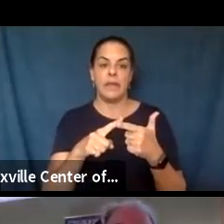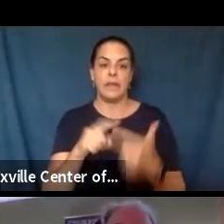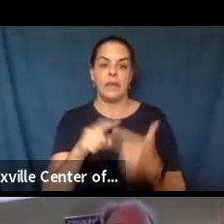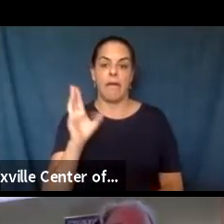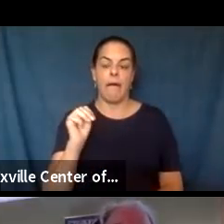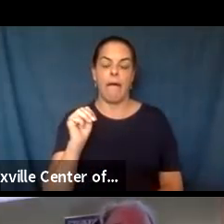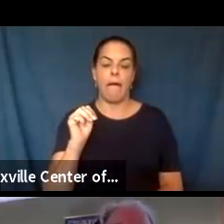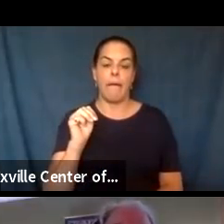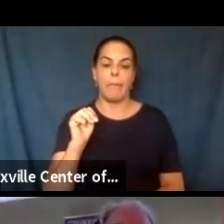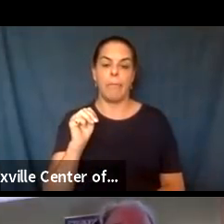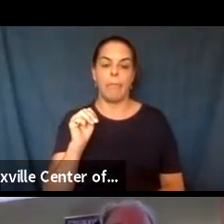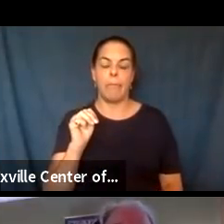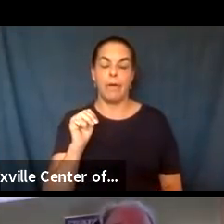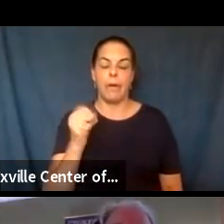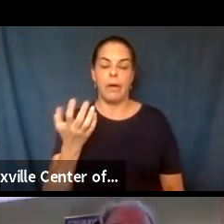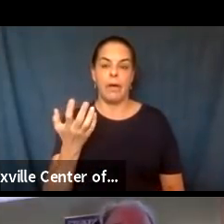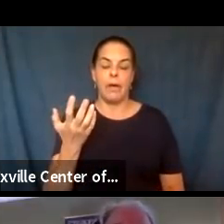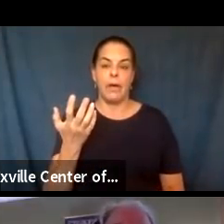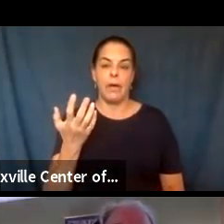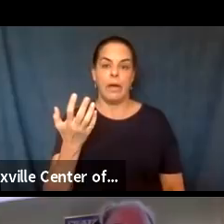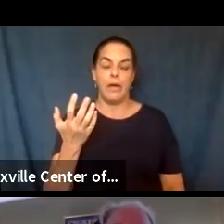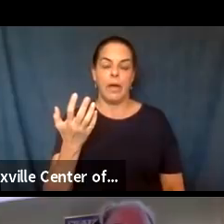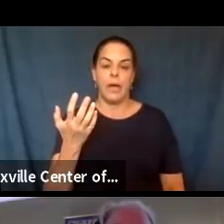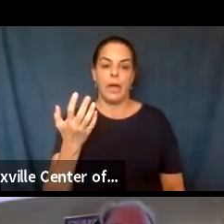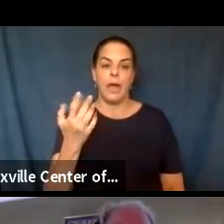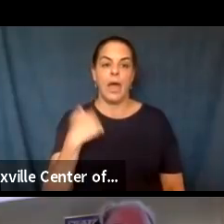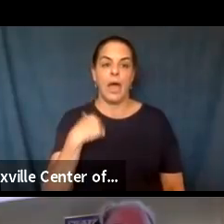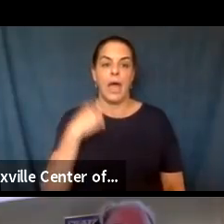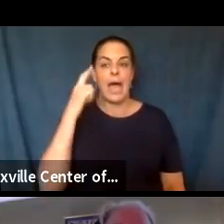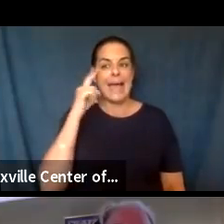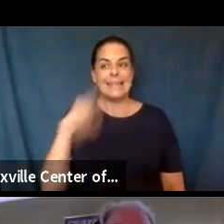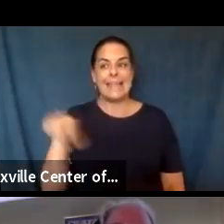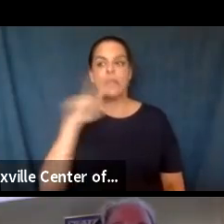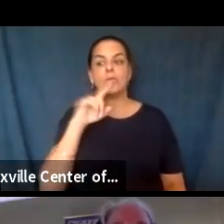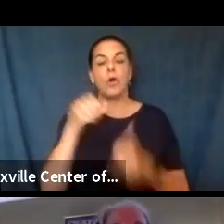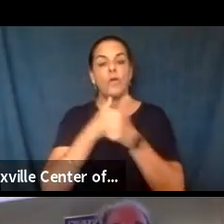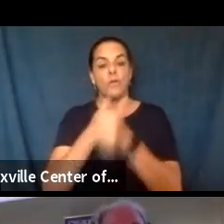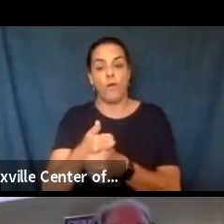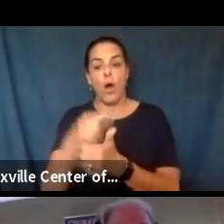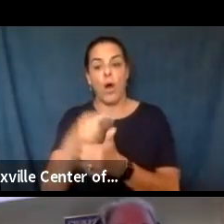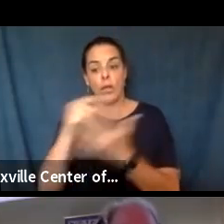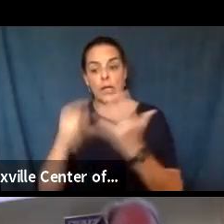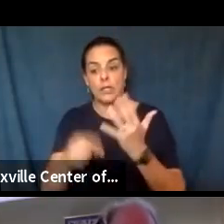I think they're doing their part, and maybe their businesses are safer than those who don't.